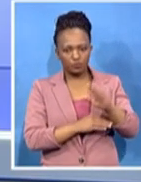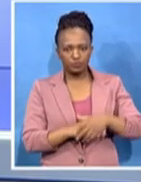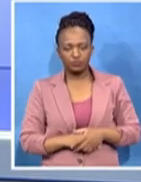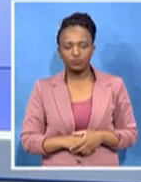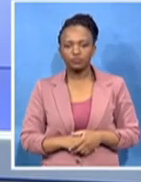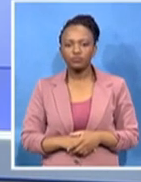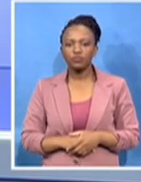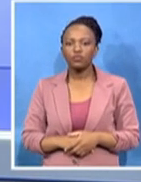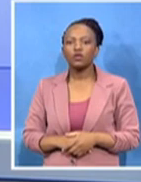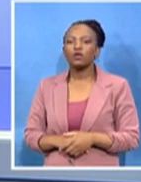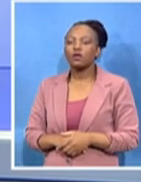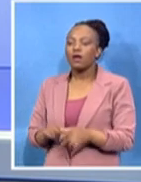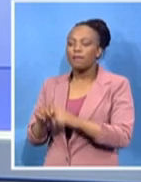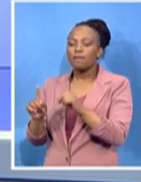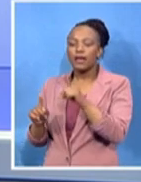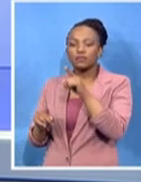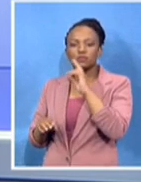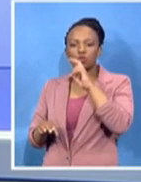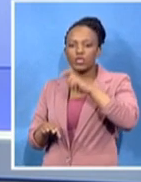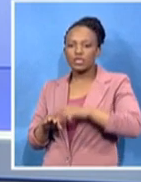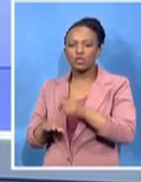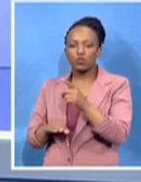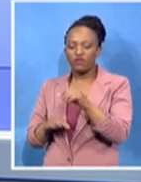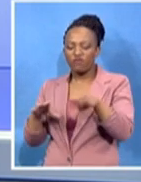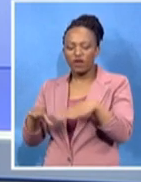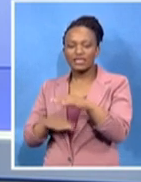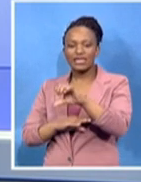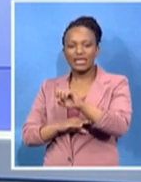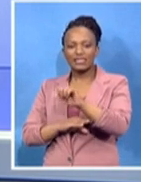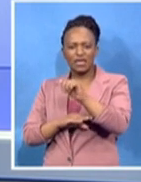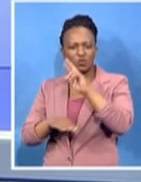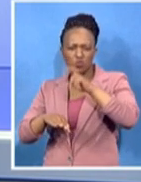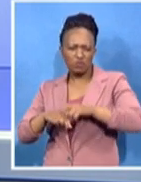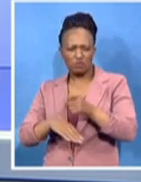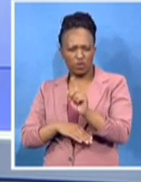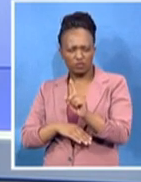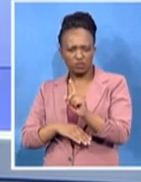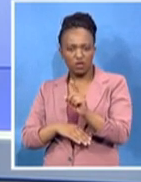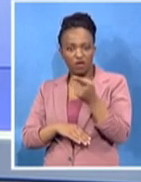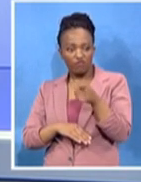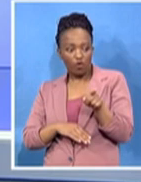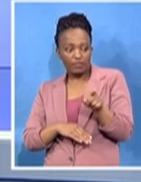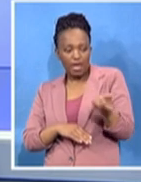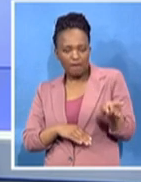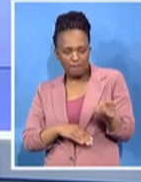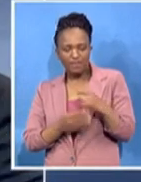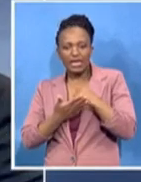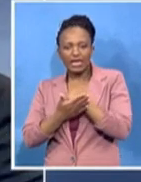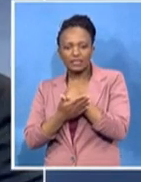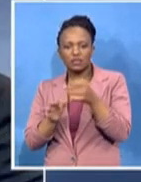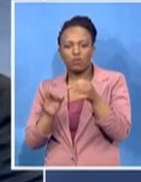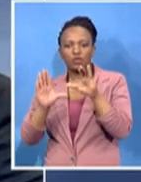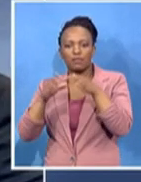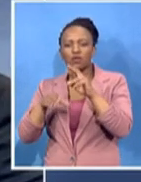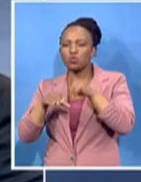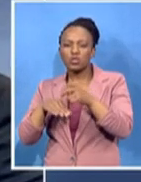from ActionSA for them to be registered as a political party? What we've